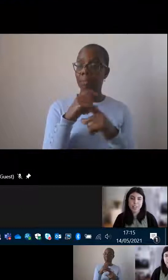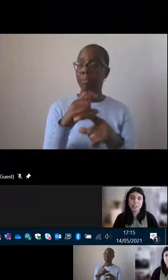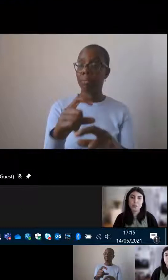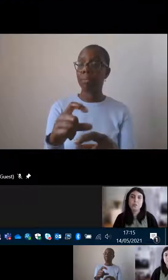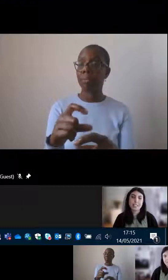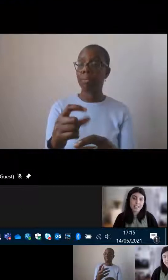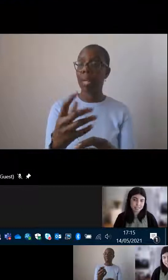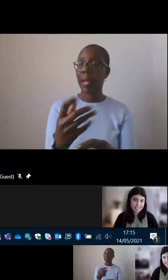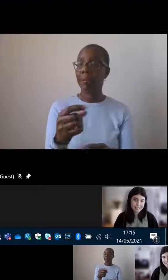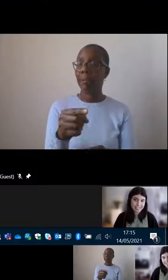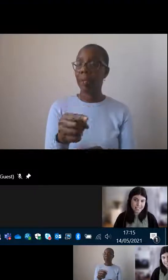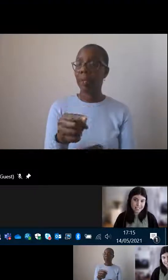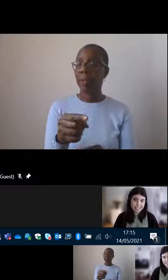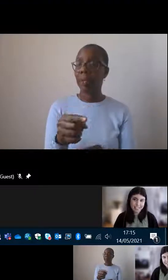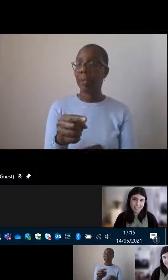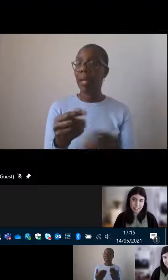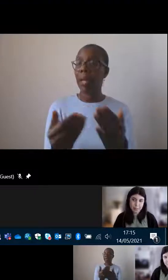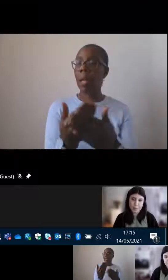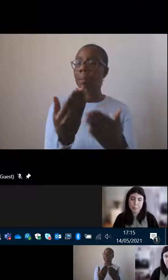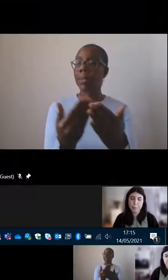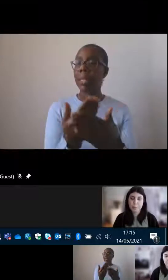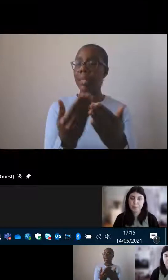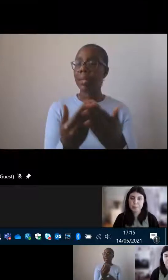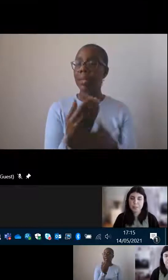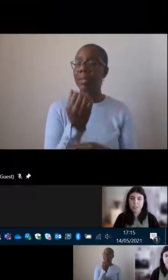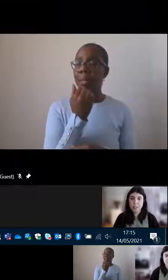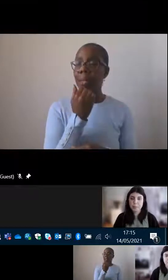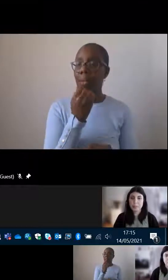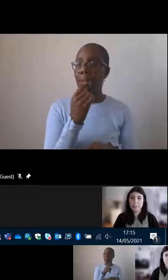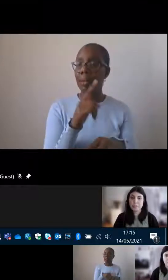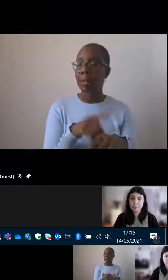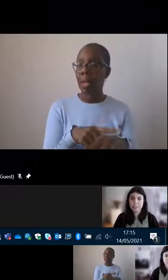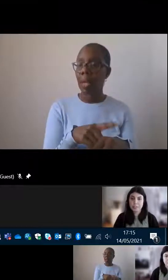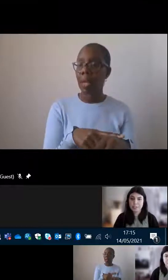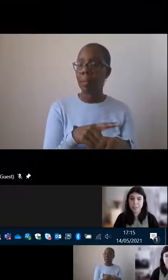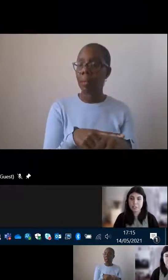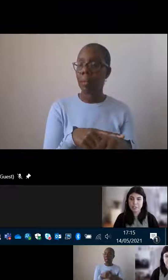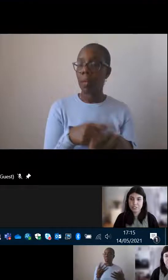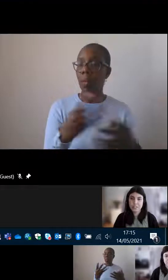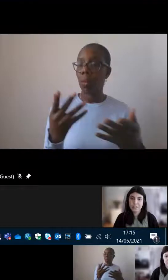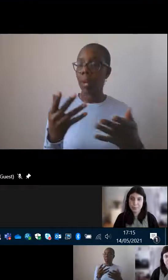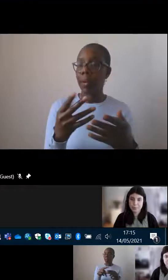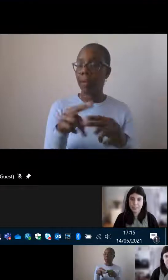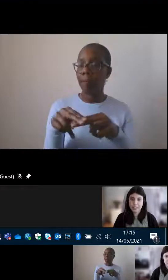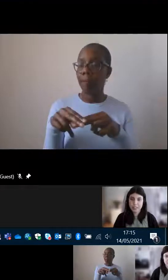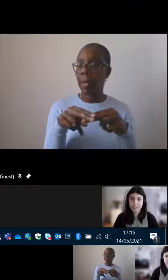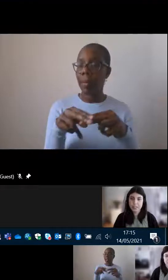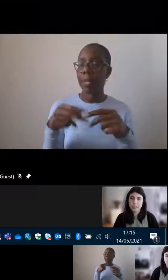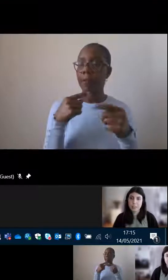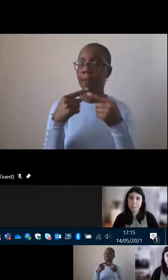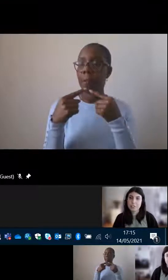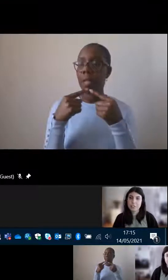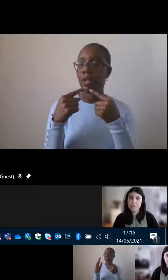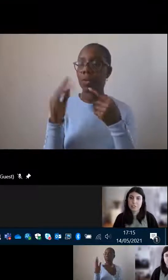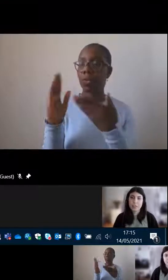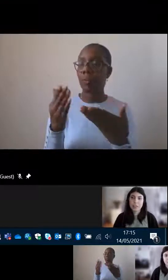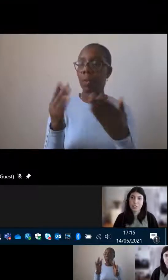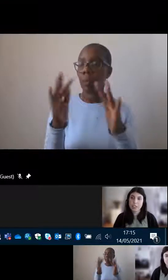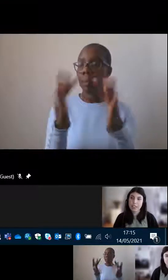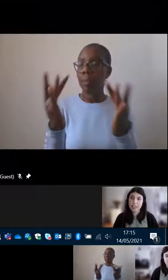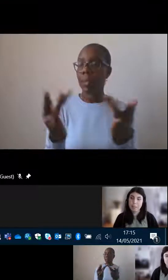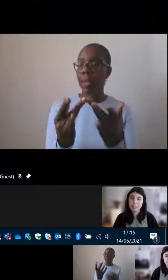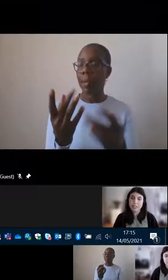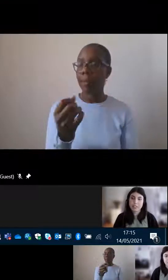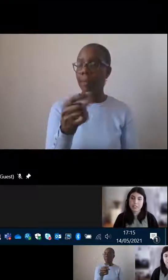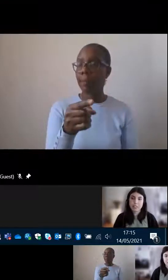you can find the updated dates and times on the Family Information Service website. So please do have a